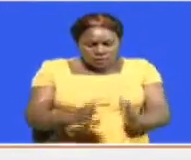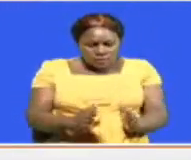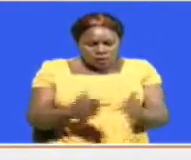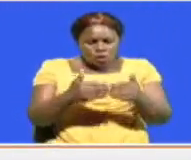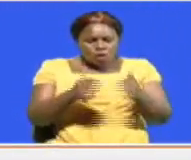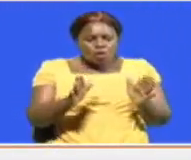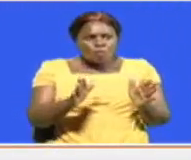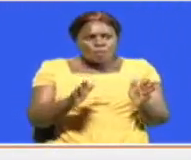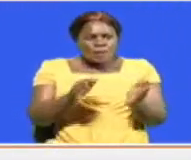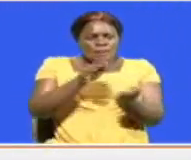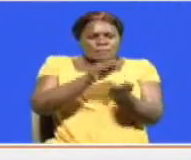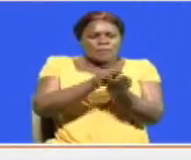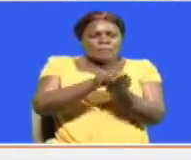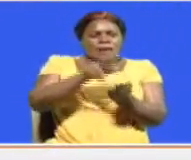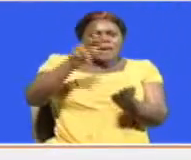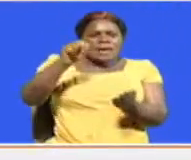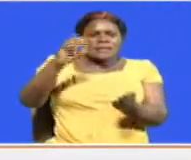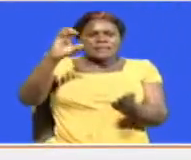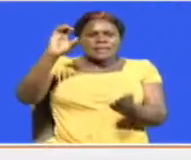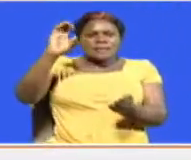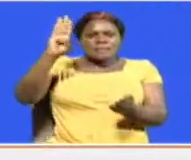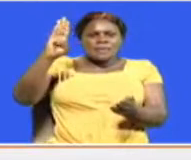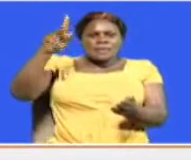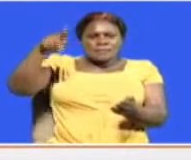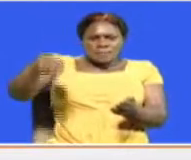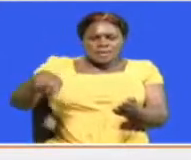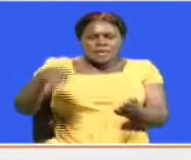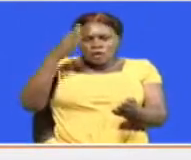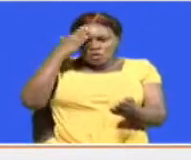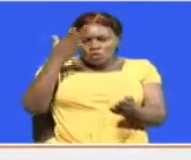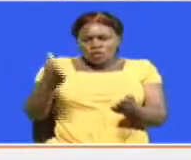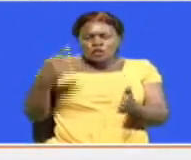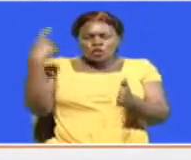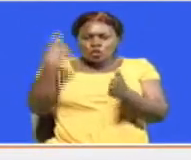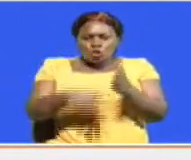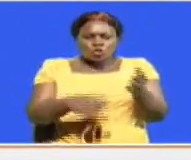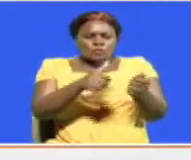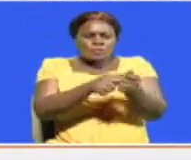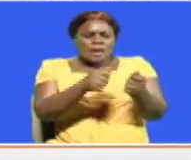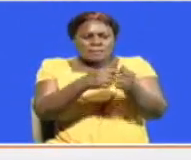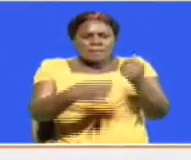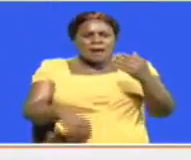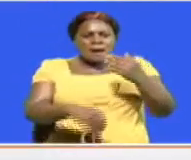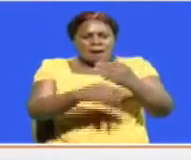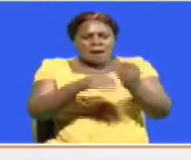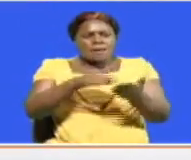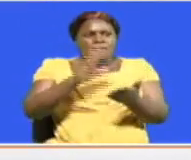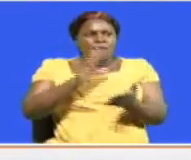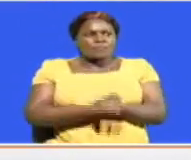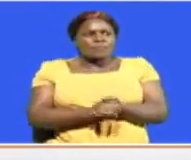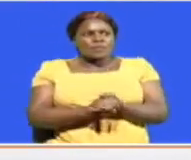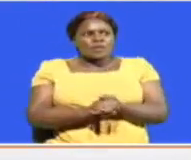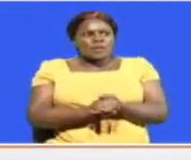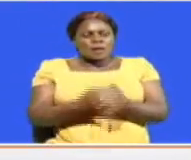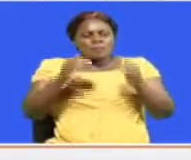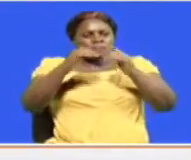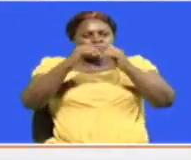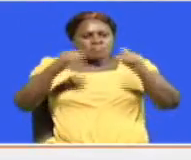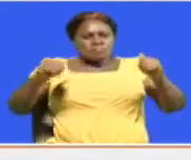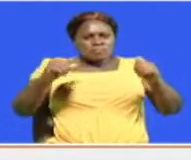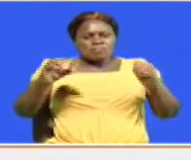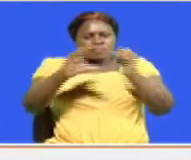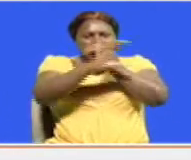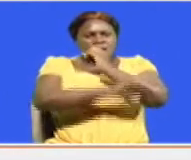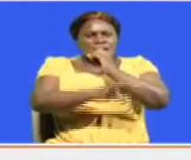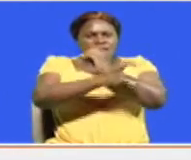wafungue nafaka ya NCBB. Maana huyo ndio hapo ndio tunajua kwamba bei itaweza kuimarika. There will be no division in this